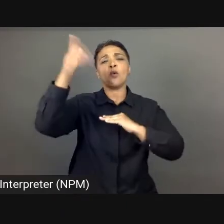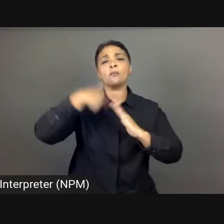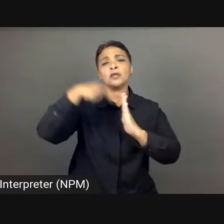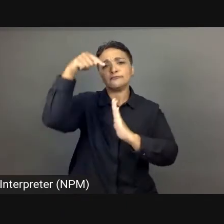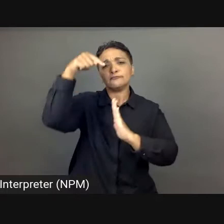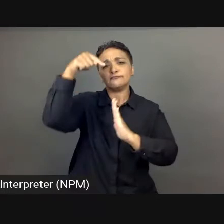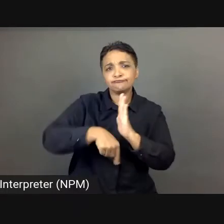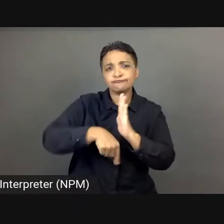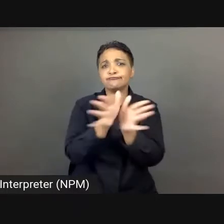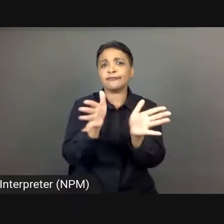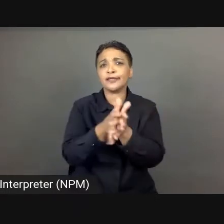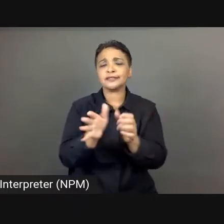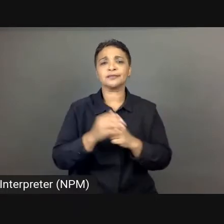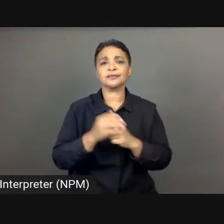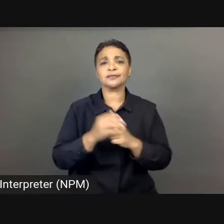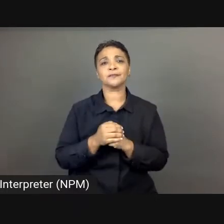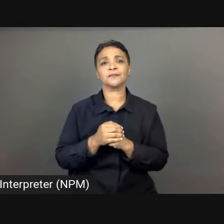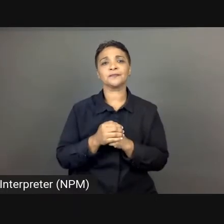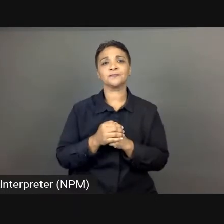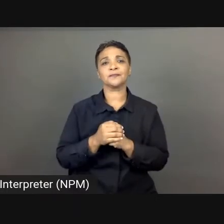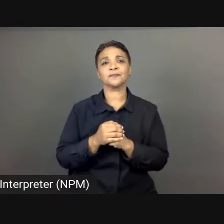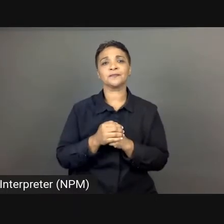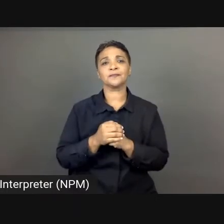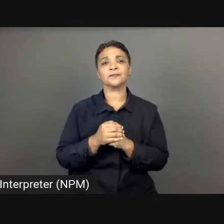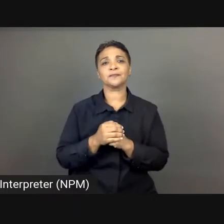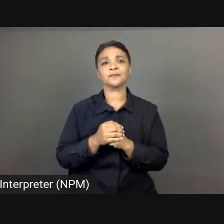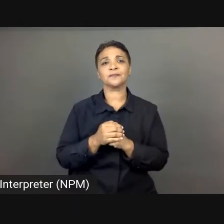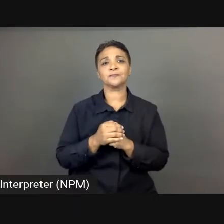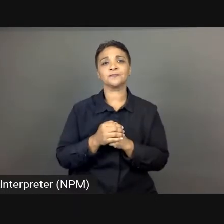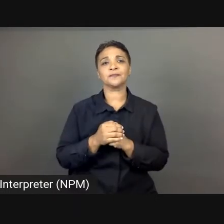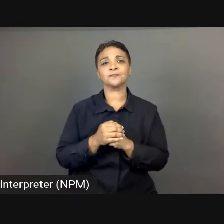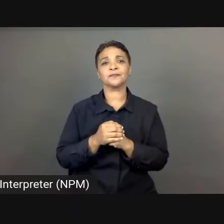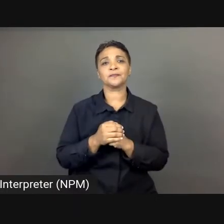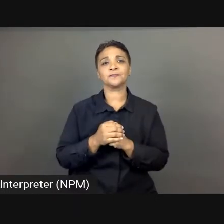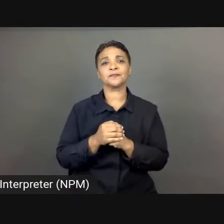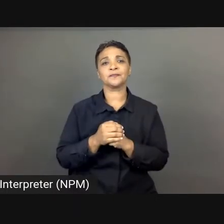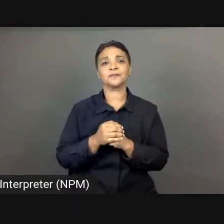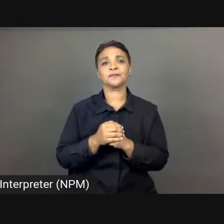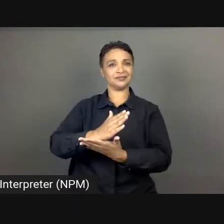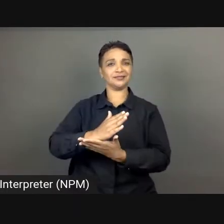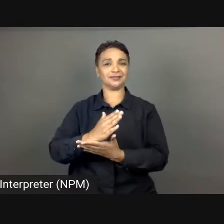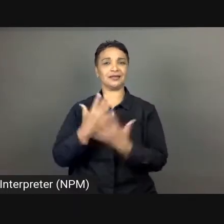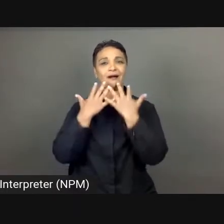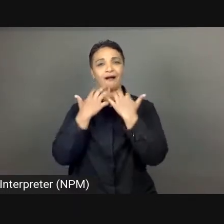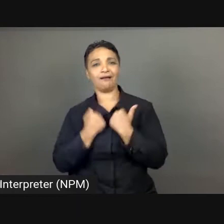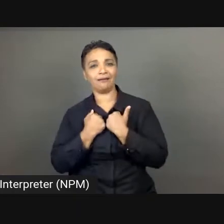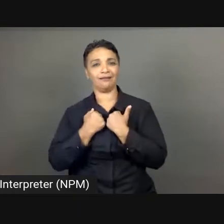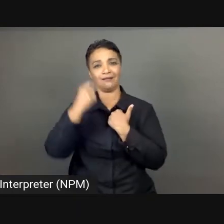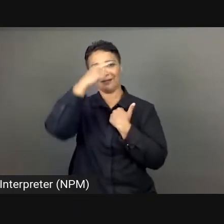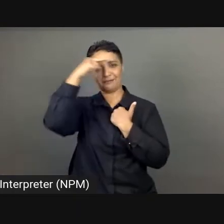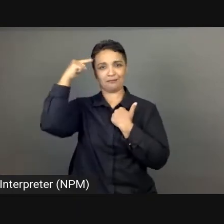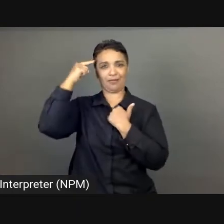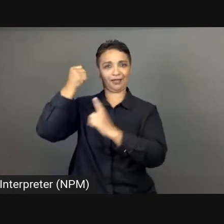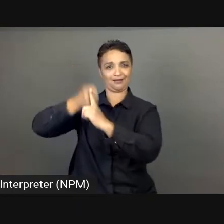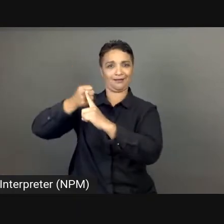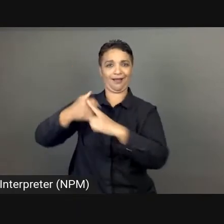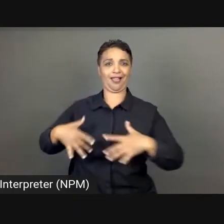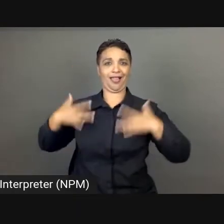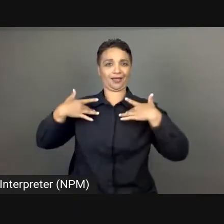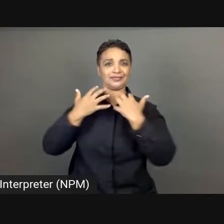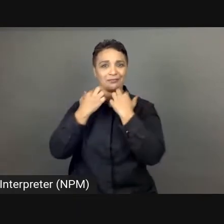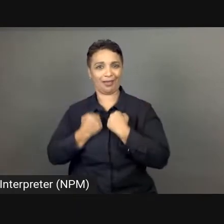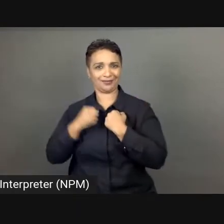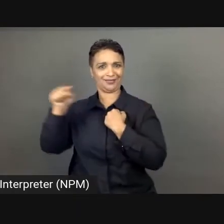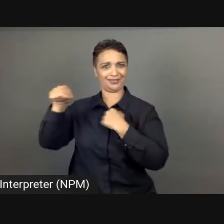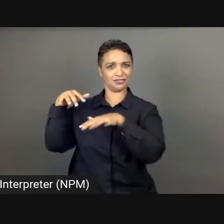rights movement, say in America, where you see now also parents of children with disability, persons with